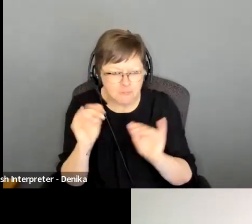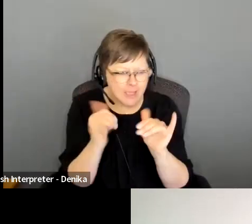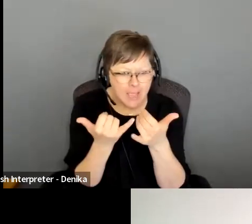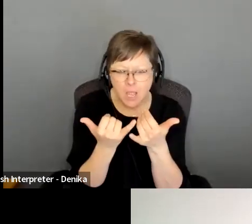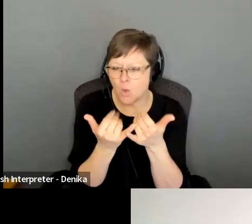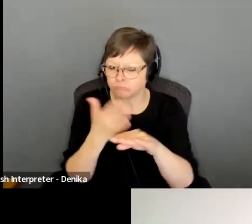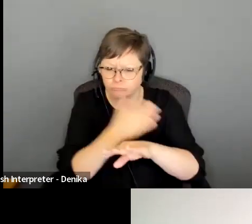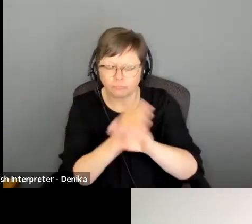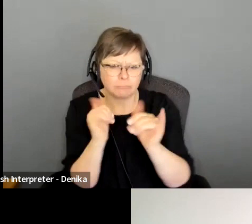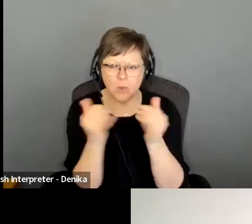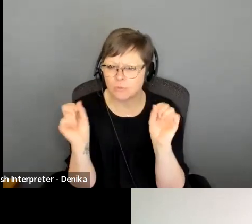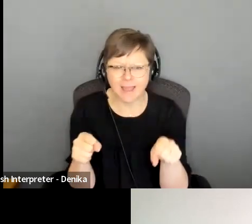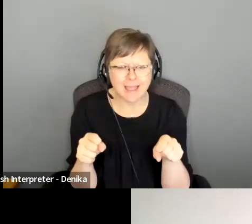no